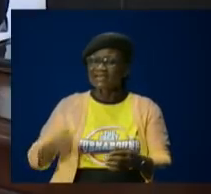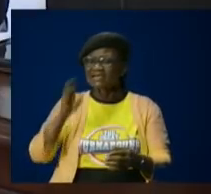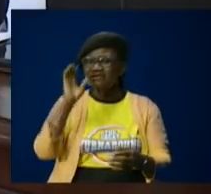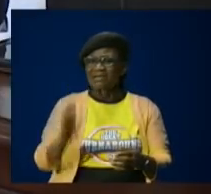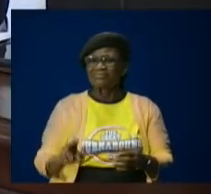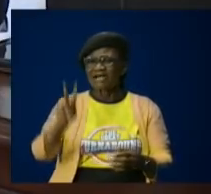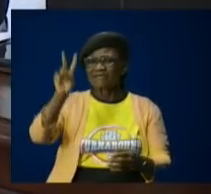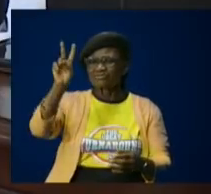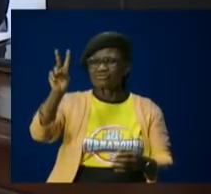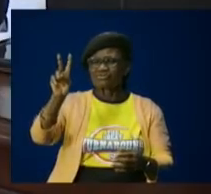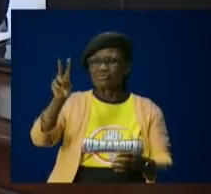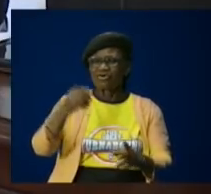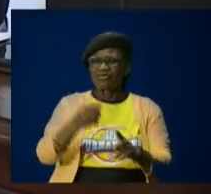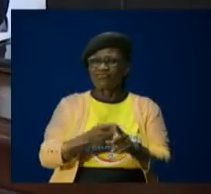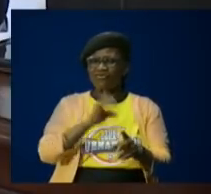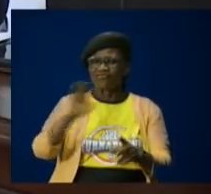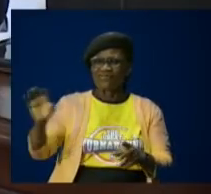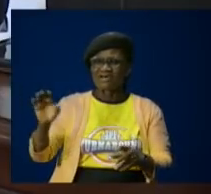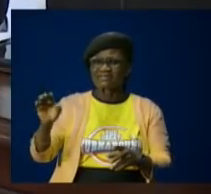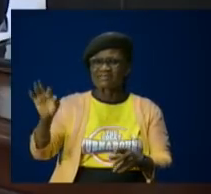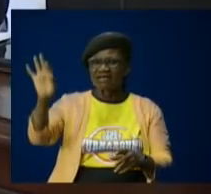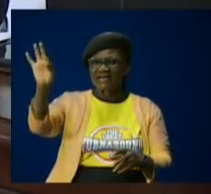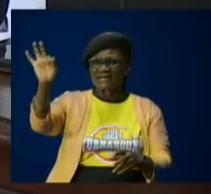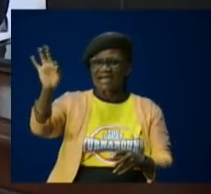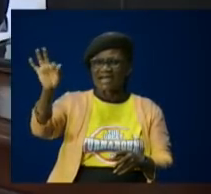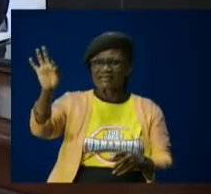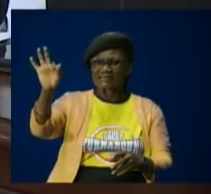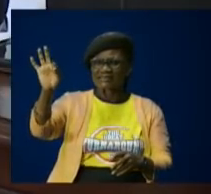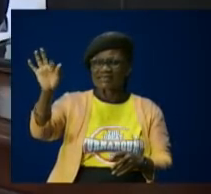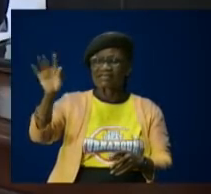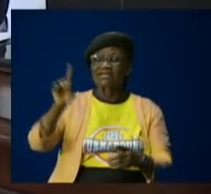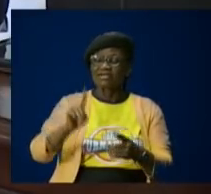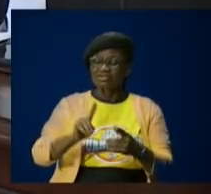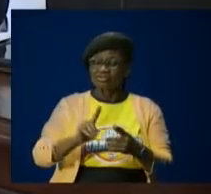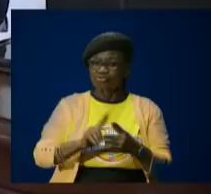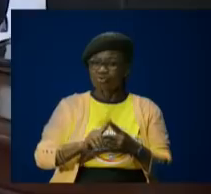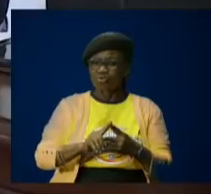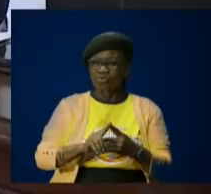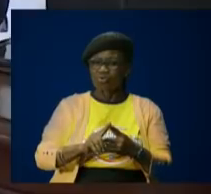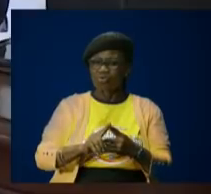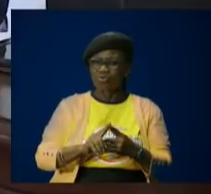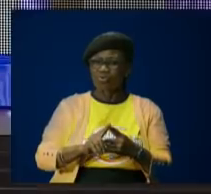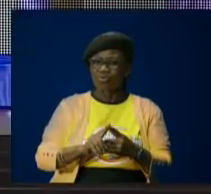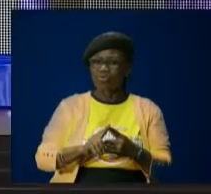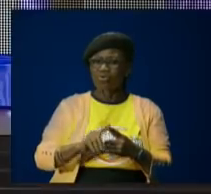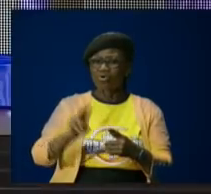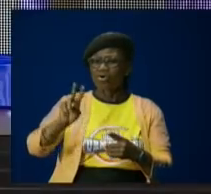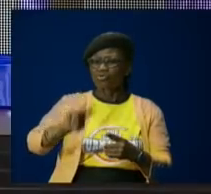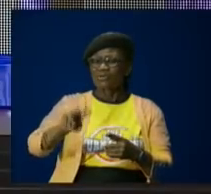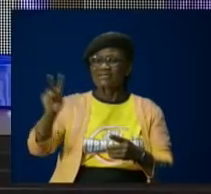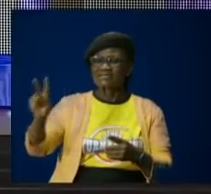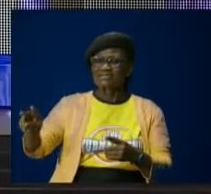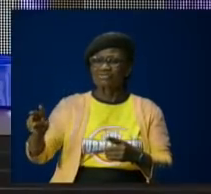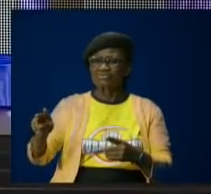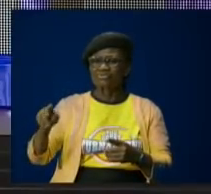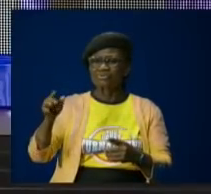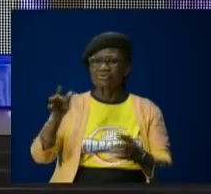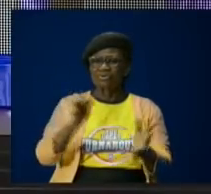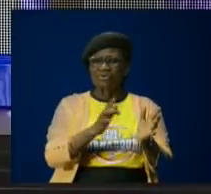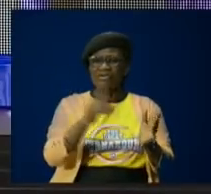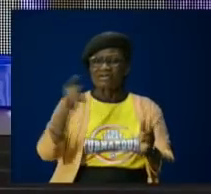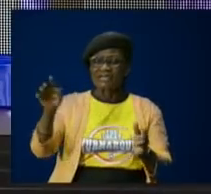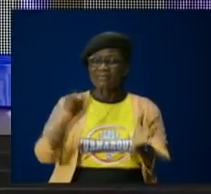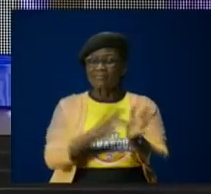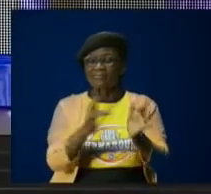from verse 19 to 22. 2 Kings 2, 19 to 22. The Bible